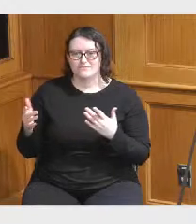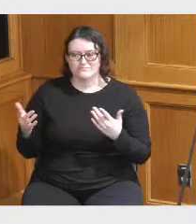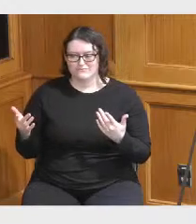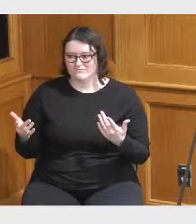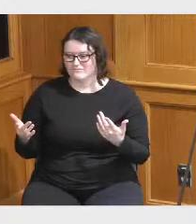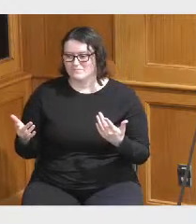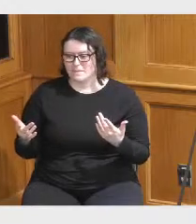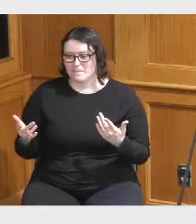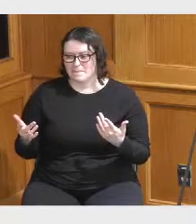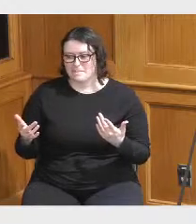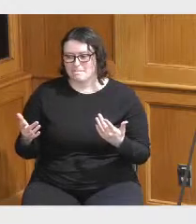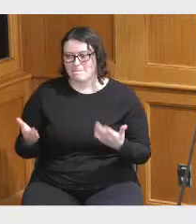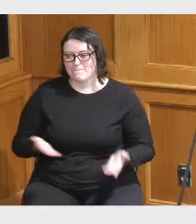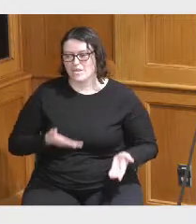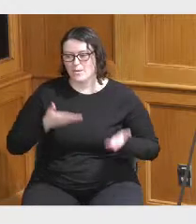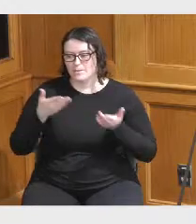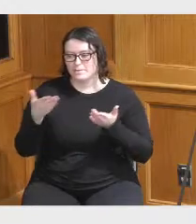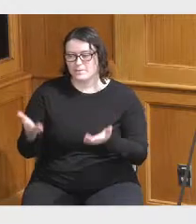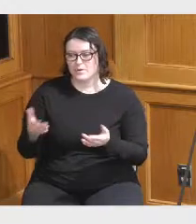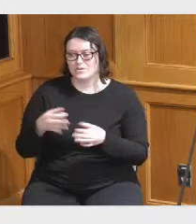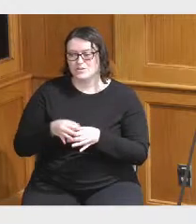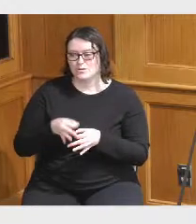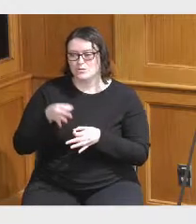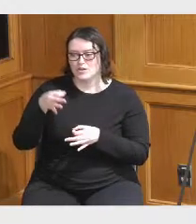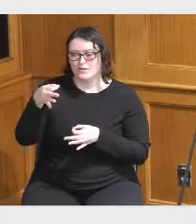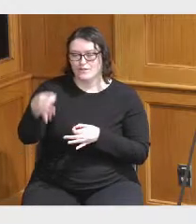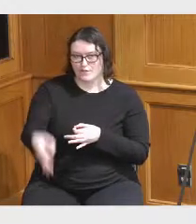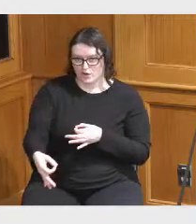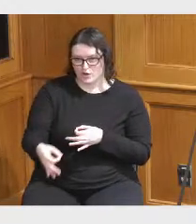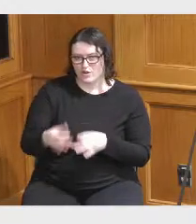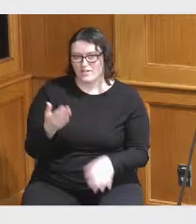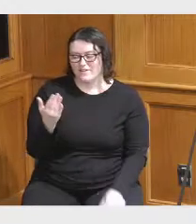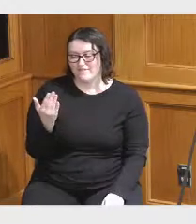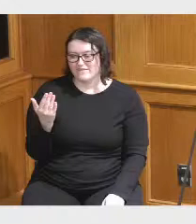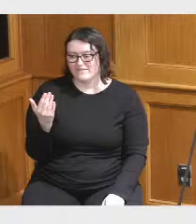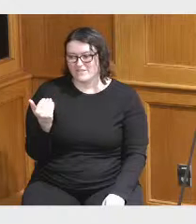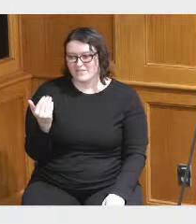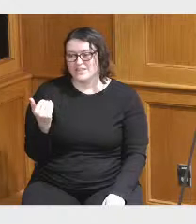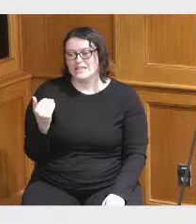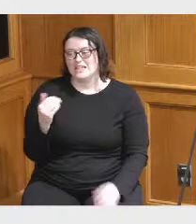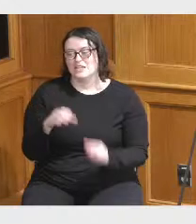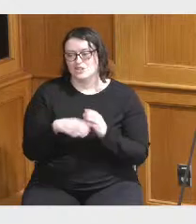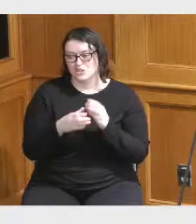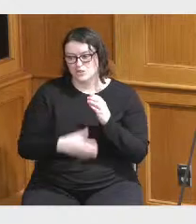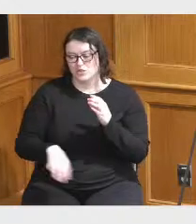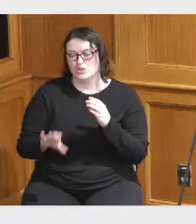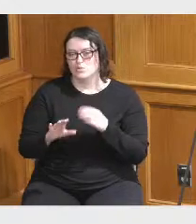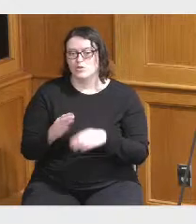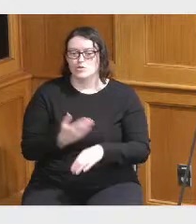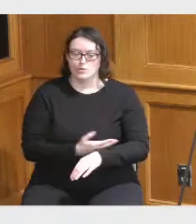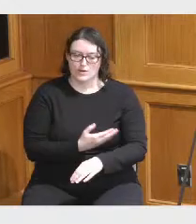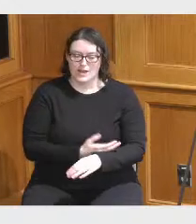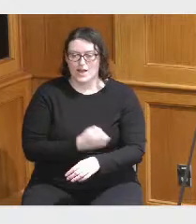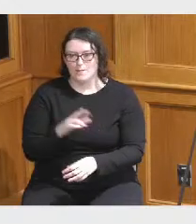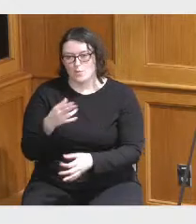are proposing to defer 15 sewer replacements or rehab